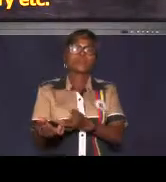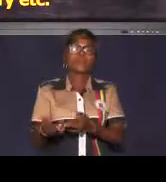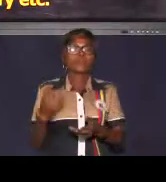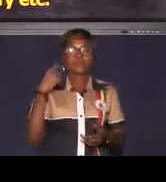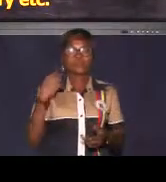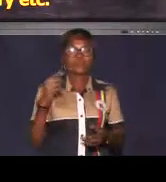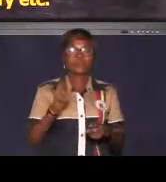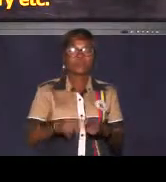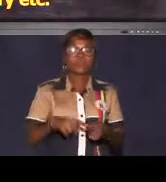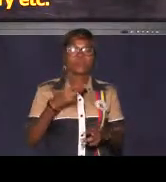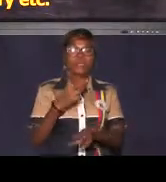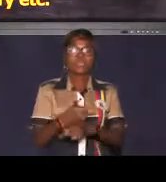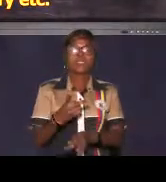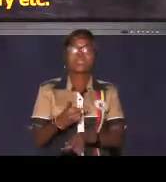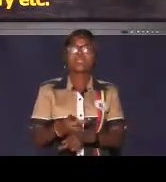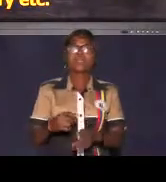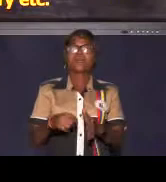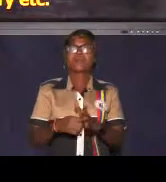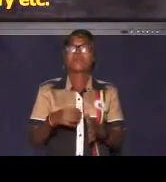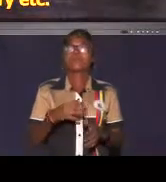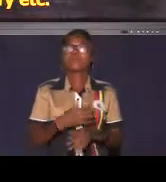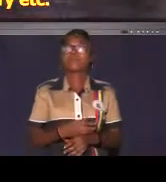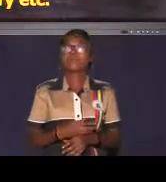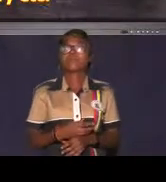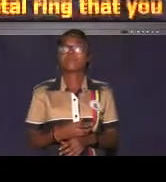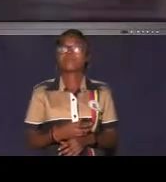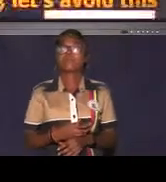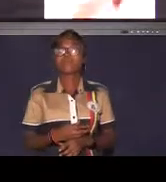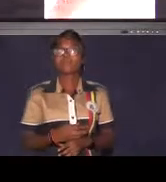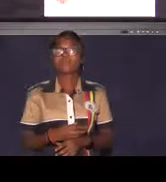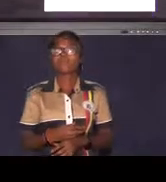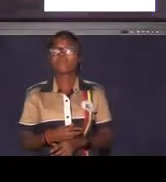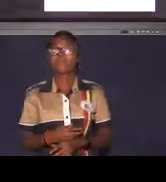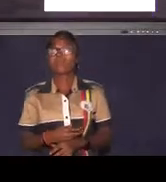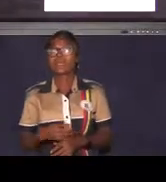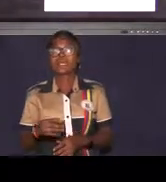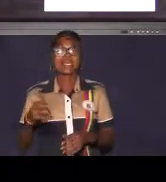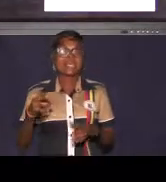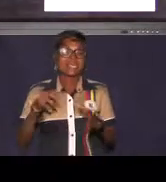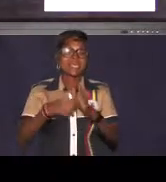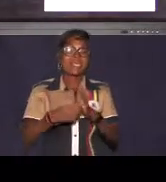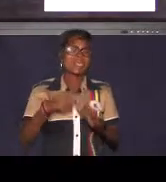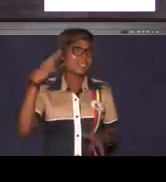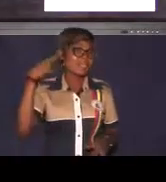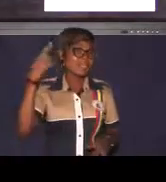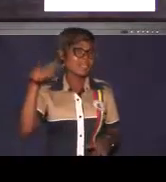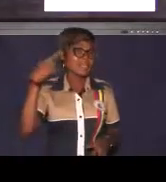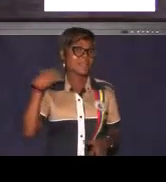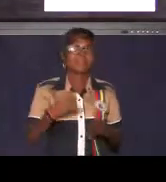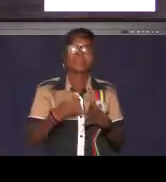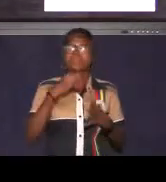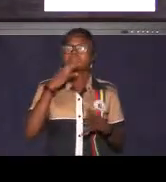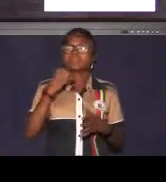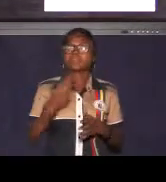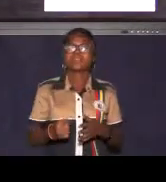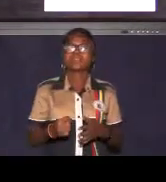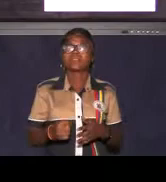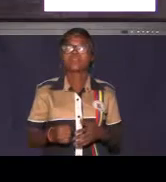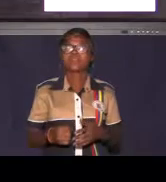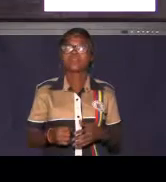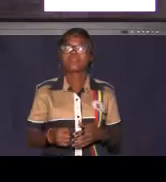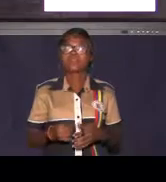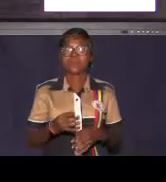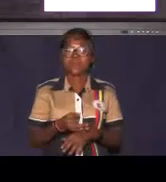an office building, factory, and so on. Key ring is a metal